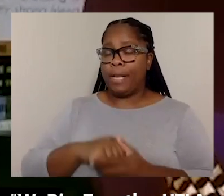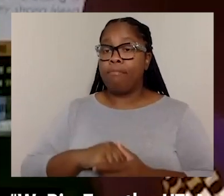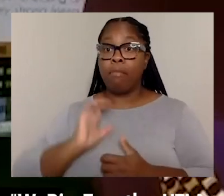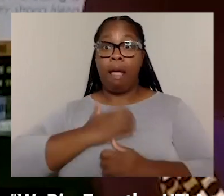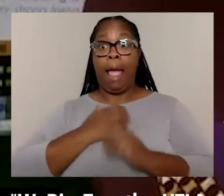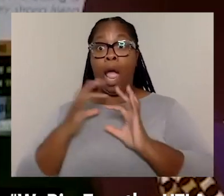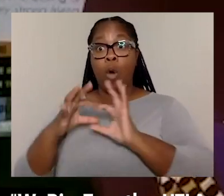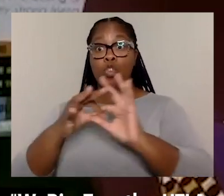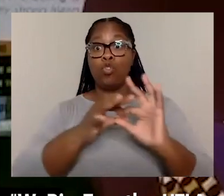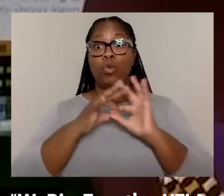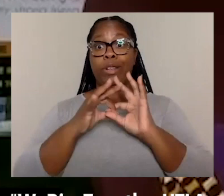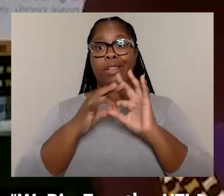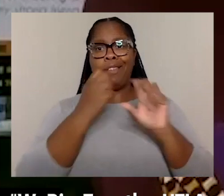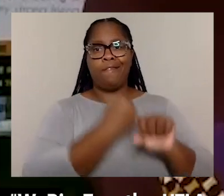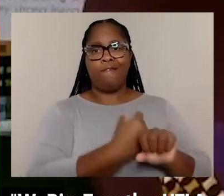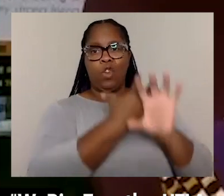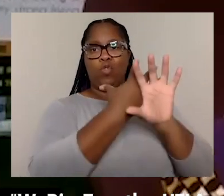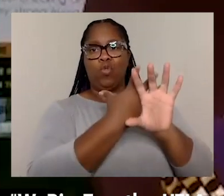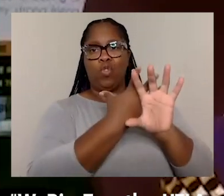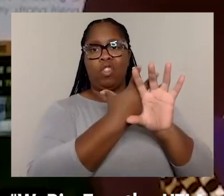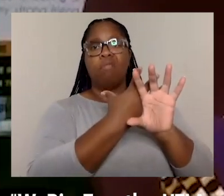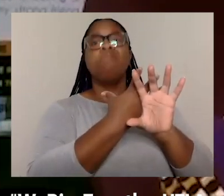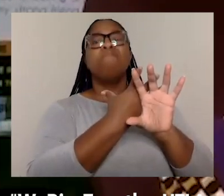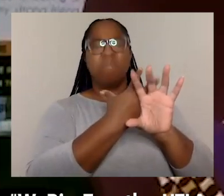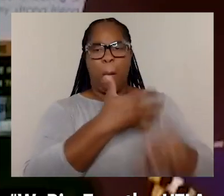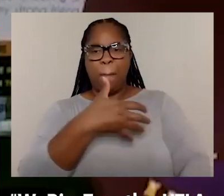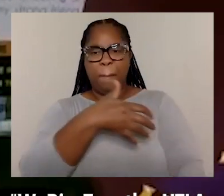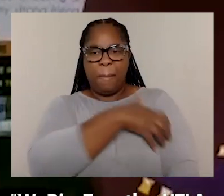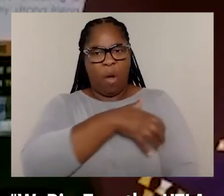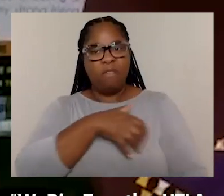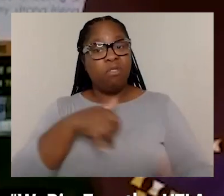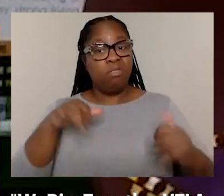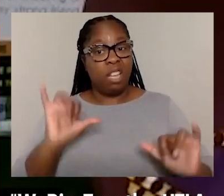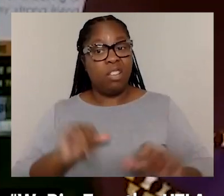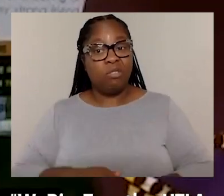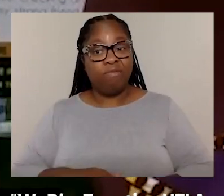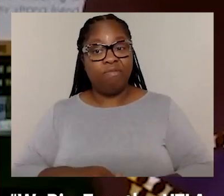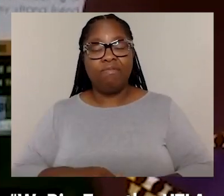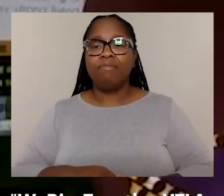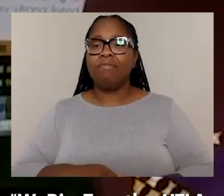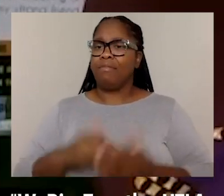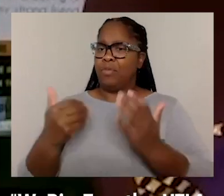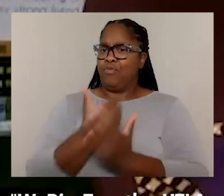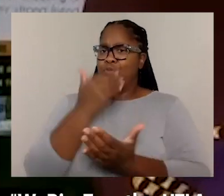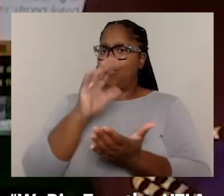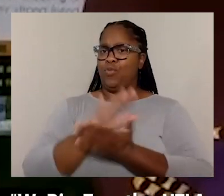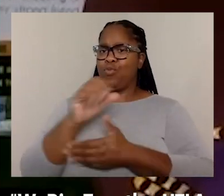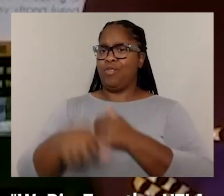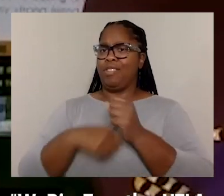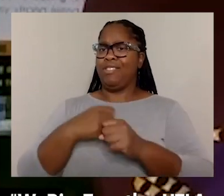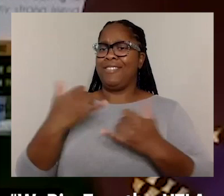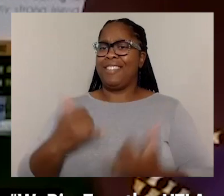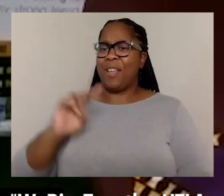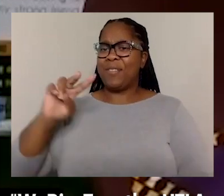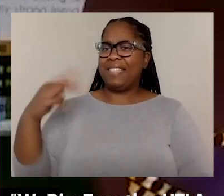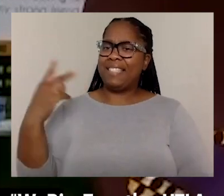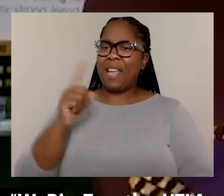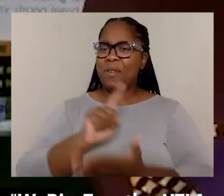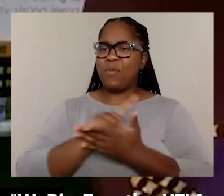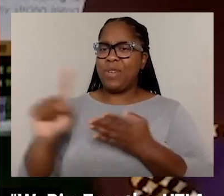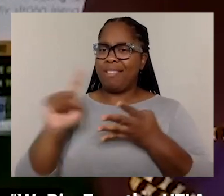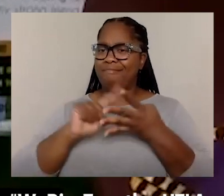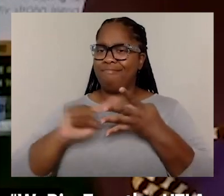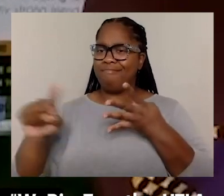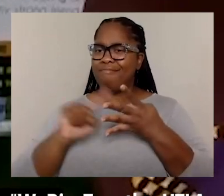it is still powerful. We are in the second week of a new school year, and there continue to